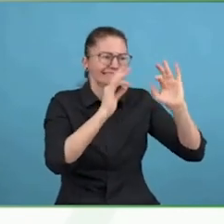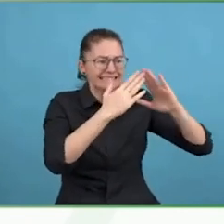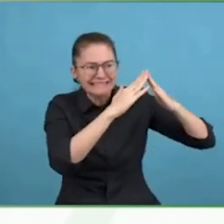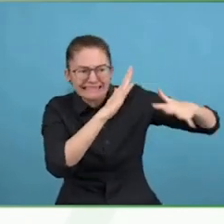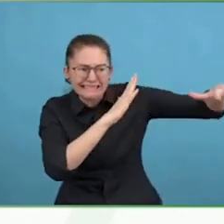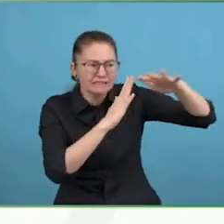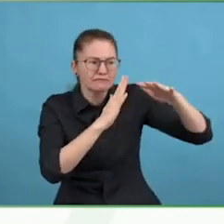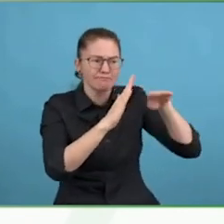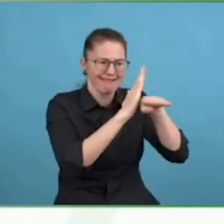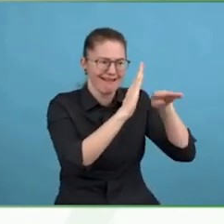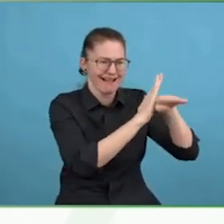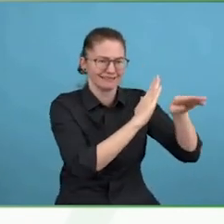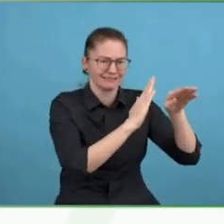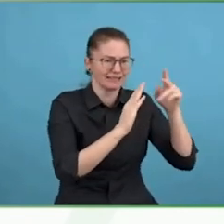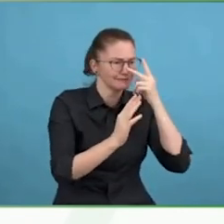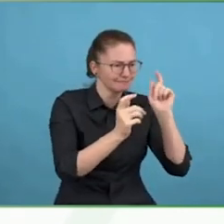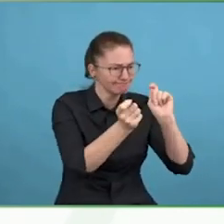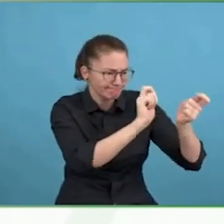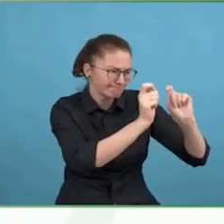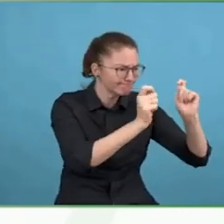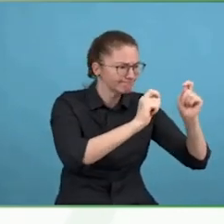If you could tell us a little bit about yourself.